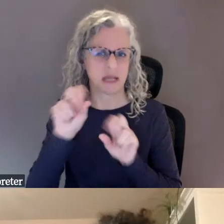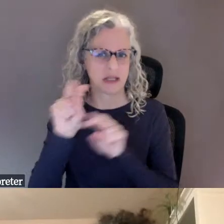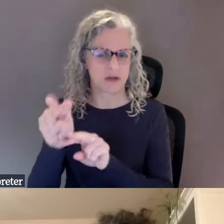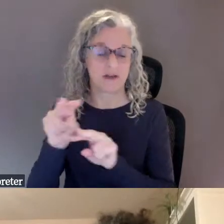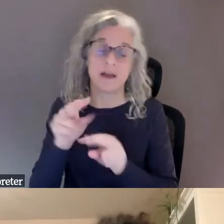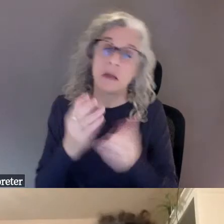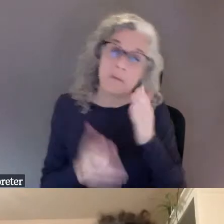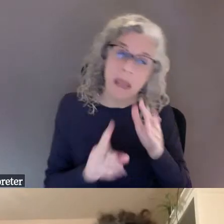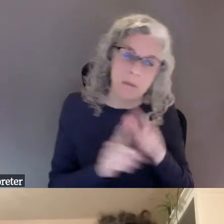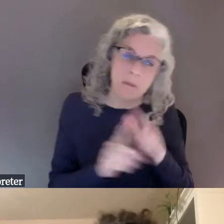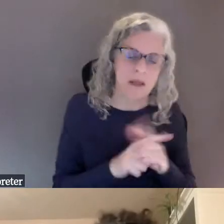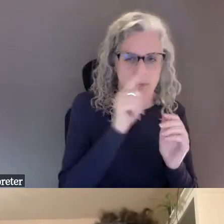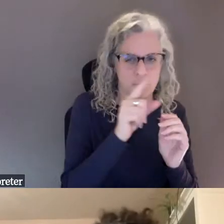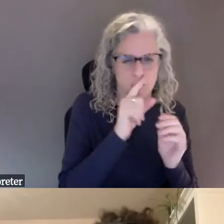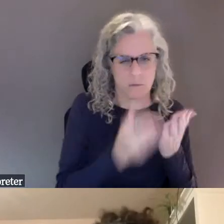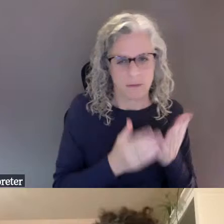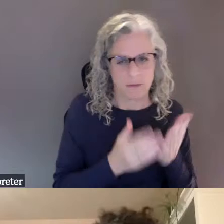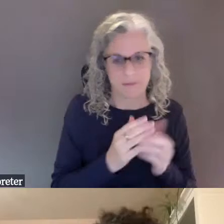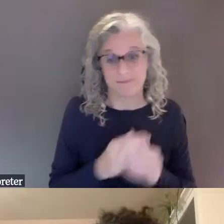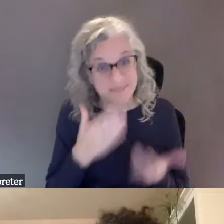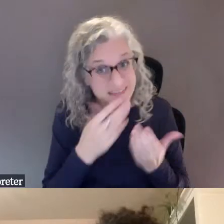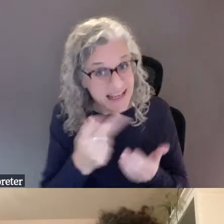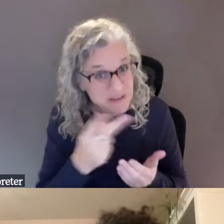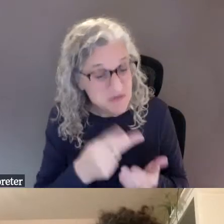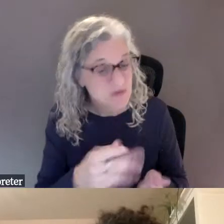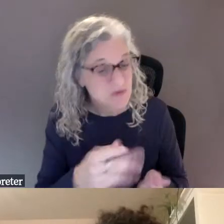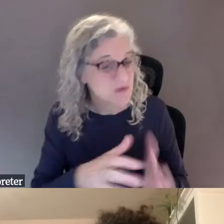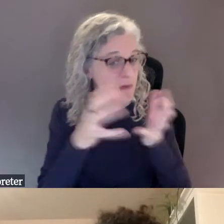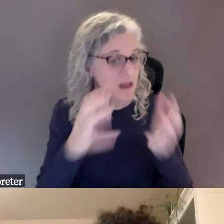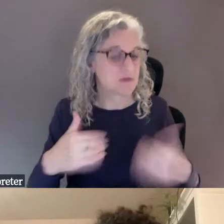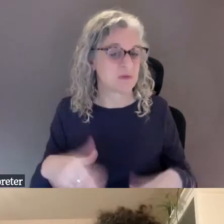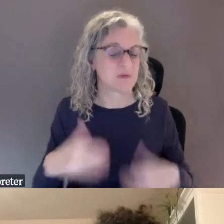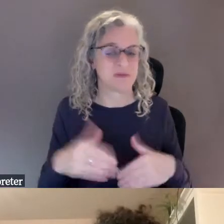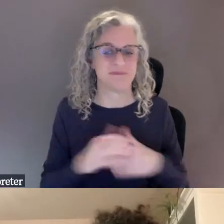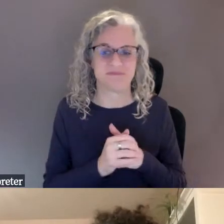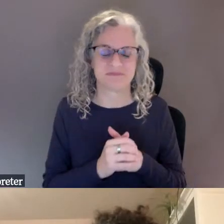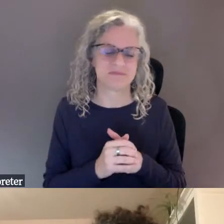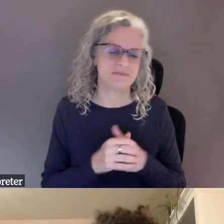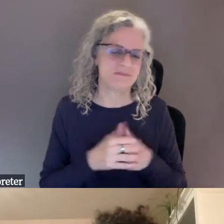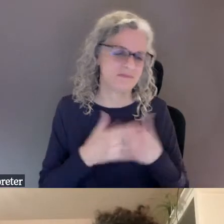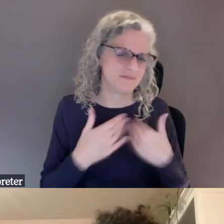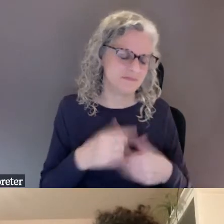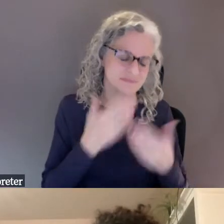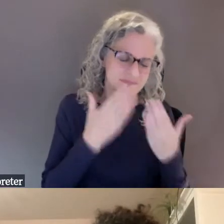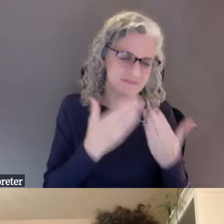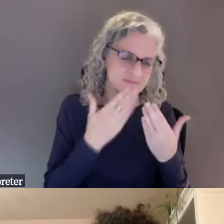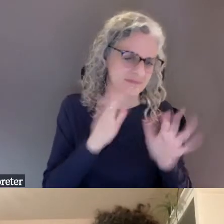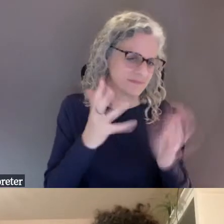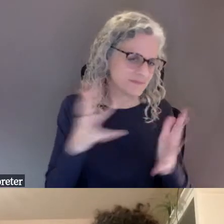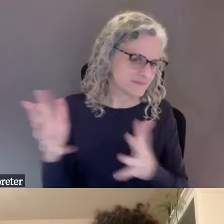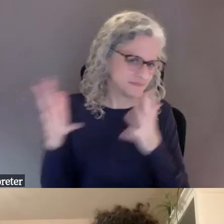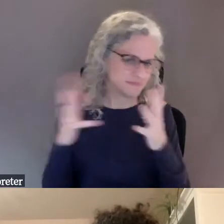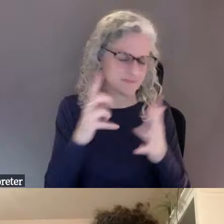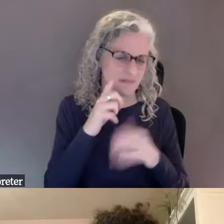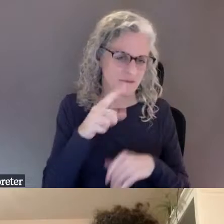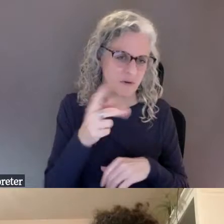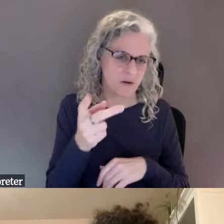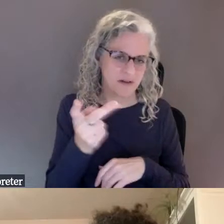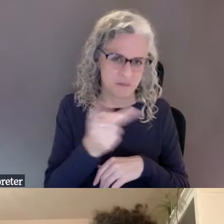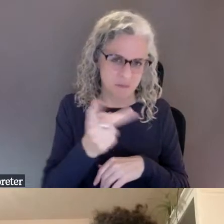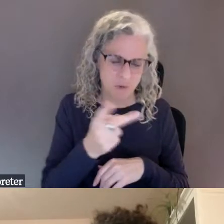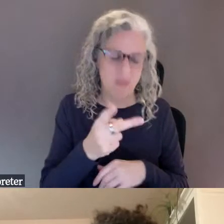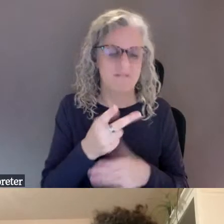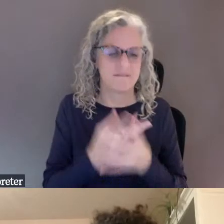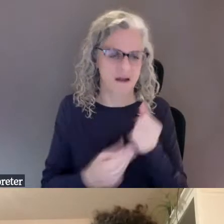come up. Thank you both so much. Let's give a round of appreciations, applause to Shahnaz and